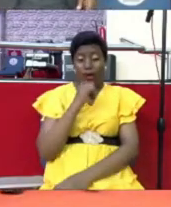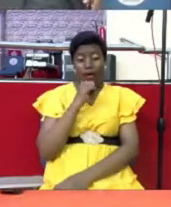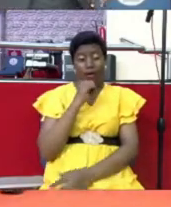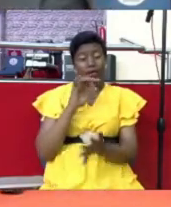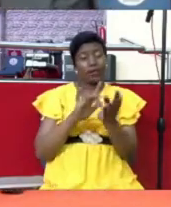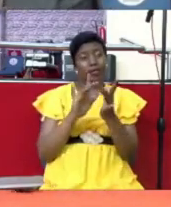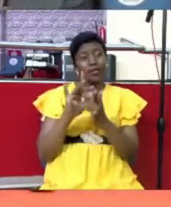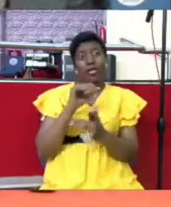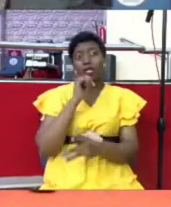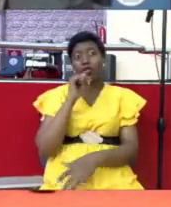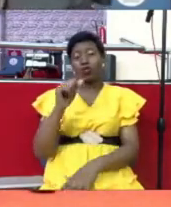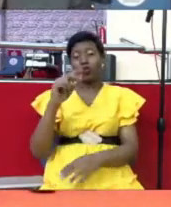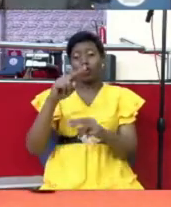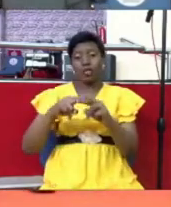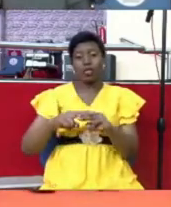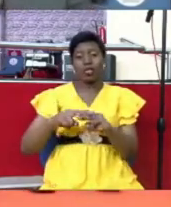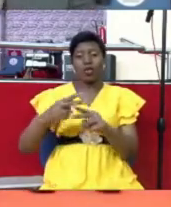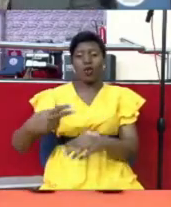temple?